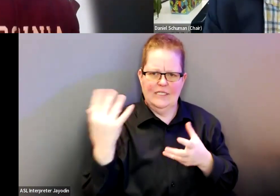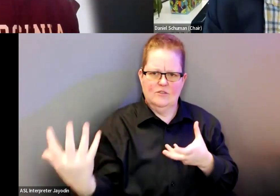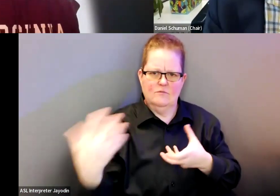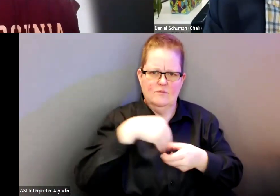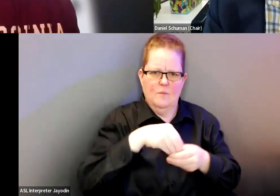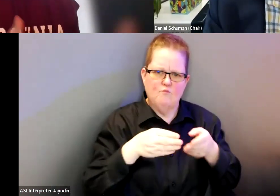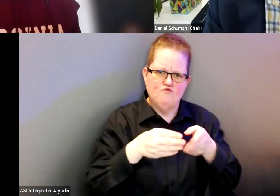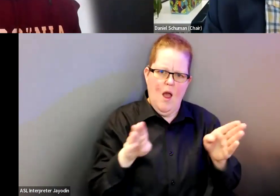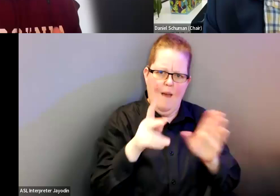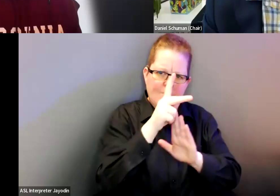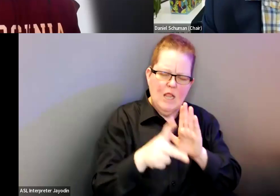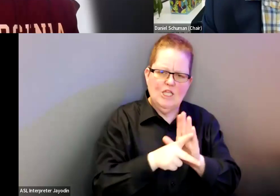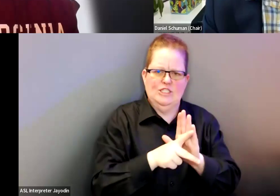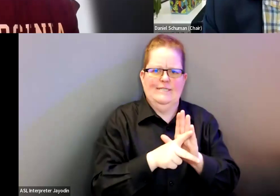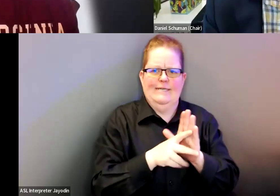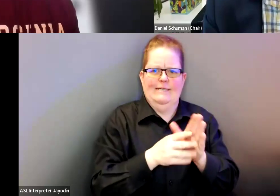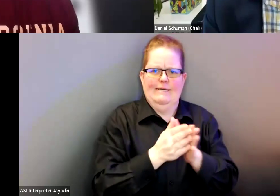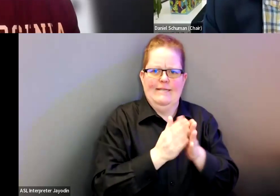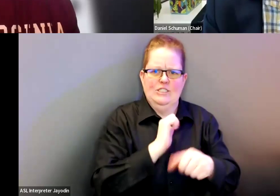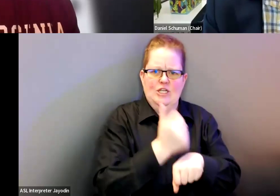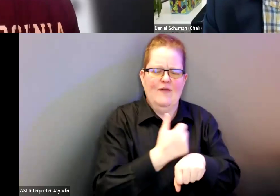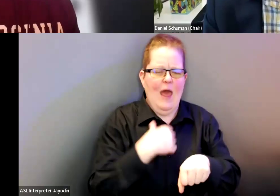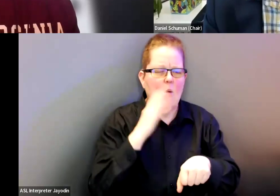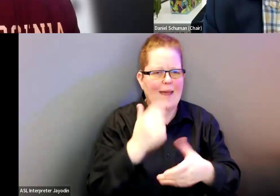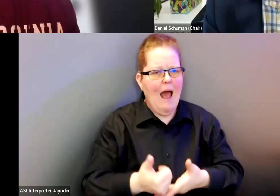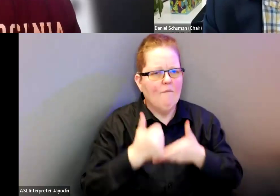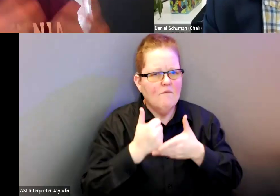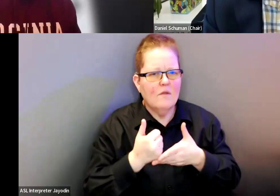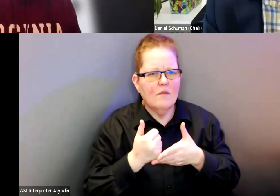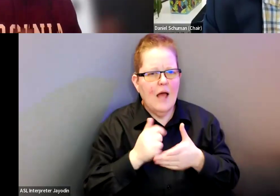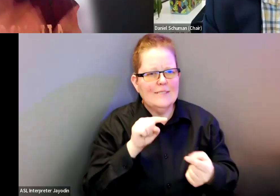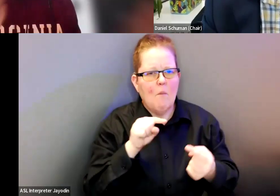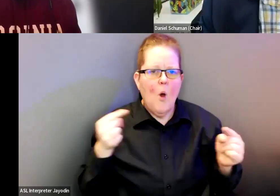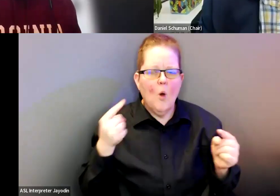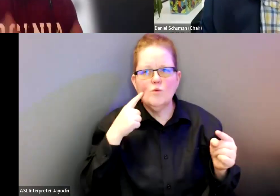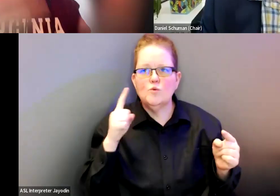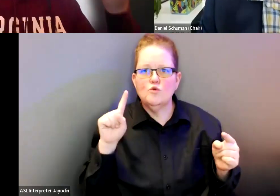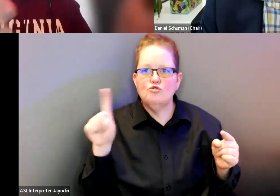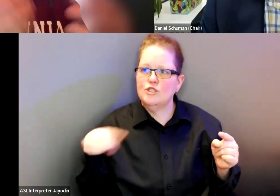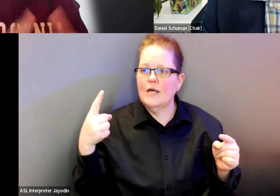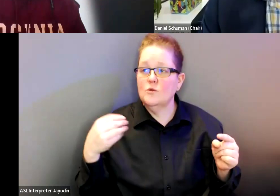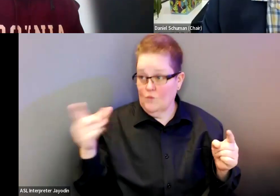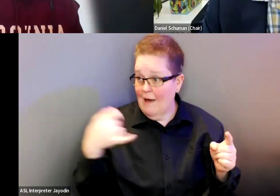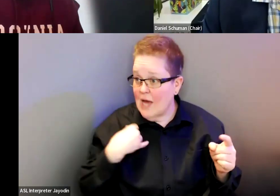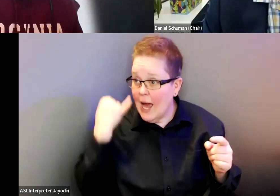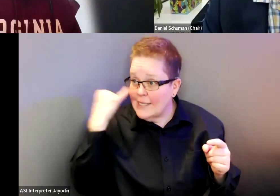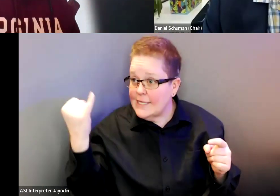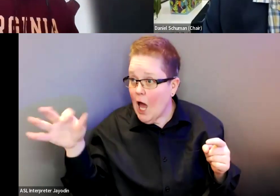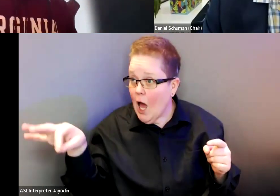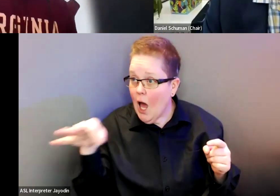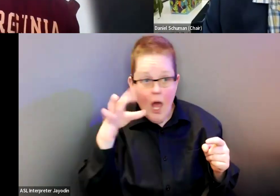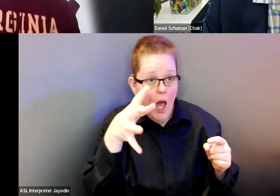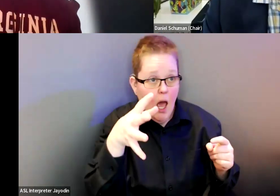initiative, that would be very helpful, as opposed to just, coming with an idea and sort of dropping the mic